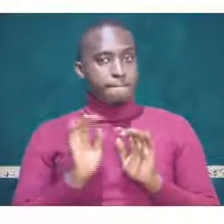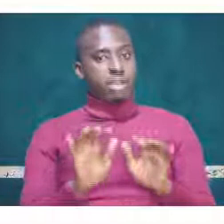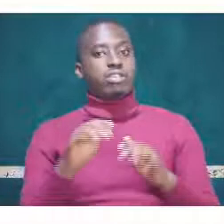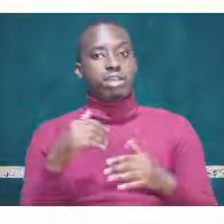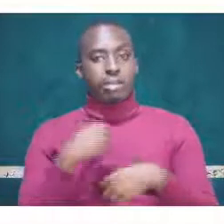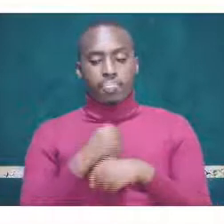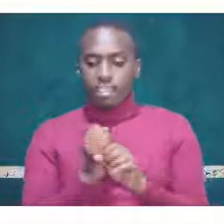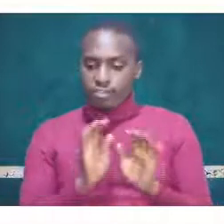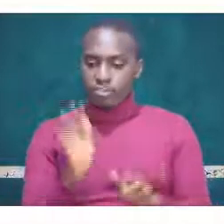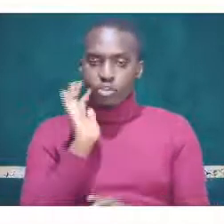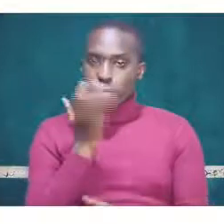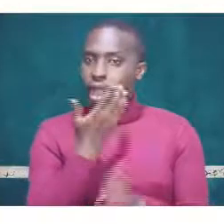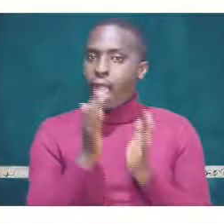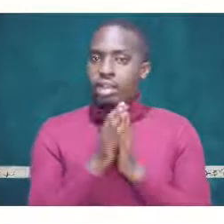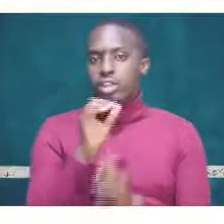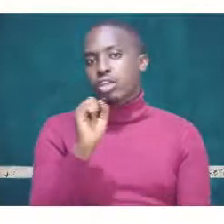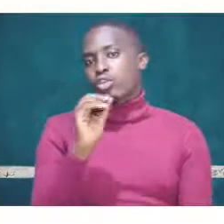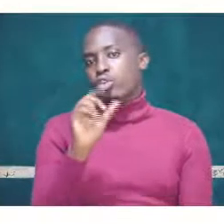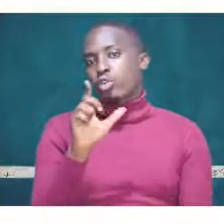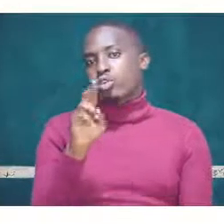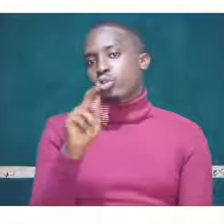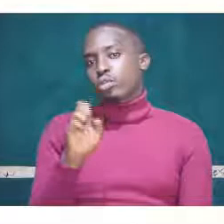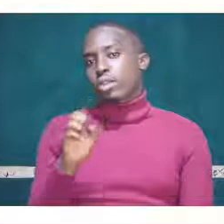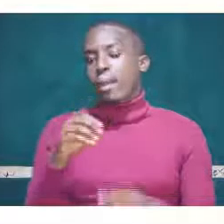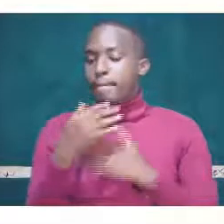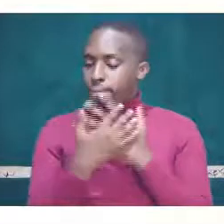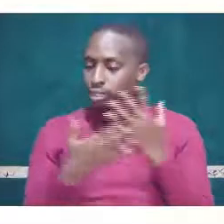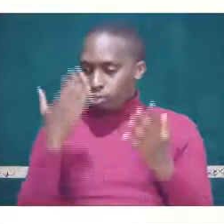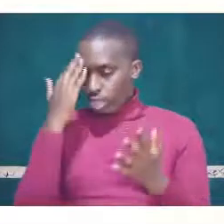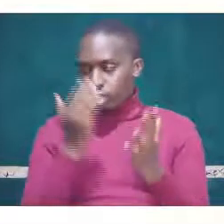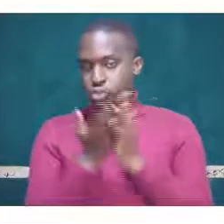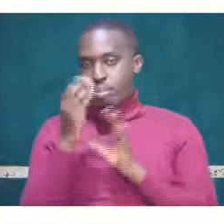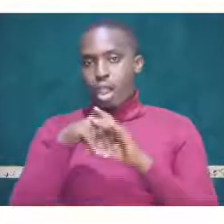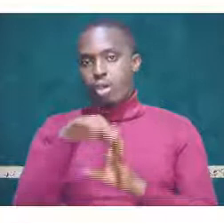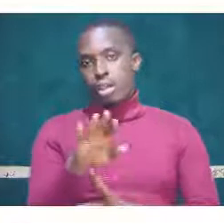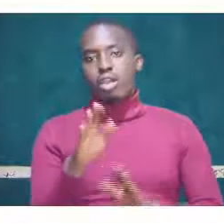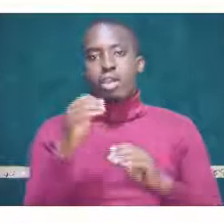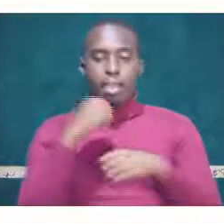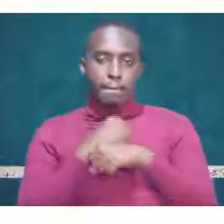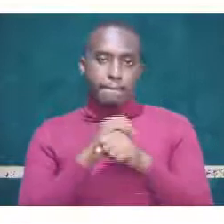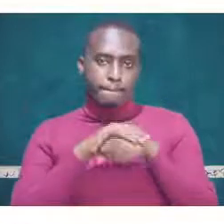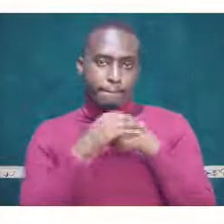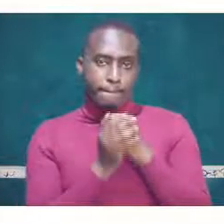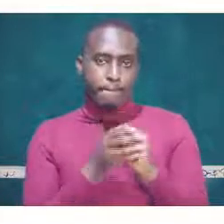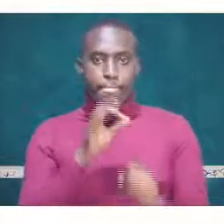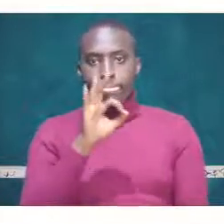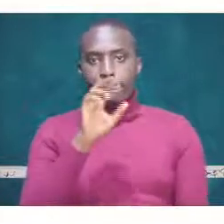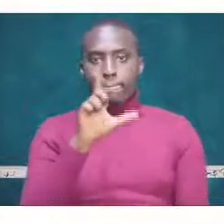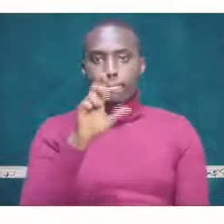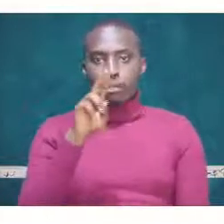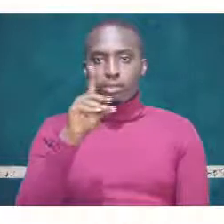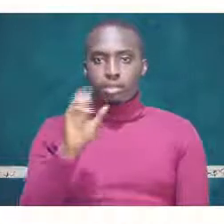force water and even small solutes in the blood to pass through the capillary wall and form a fluid outside the capillary,